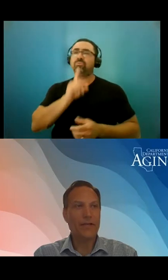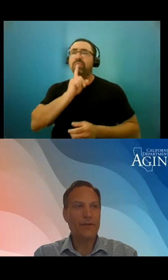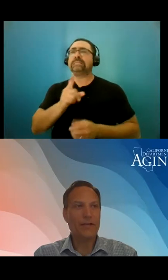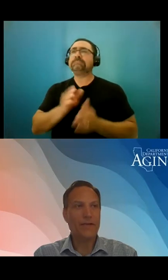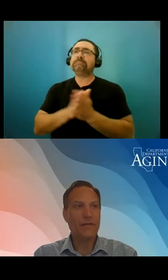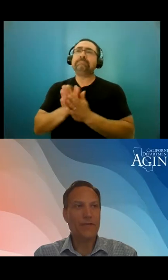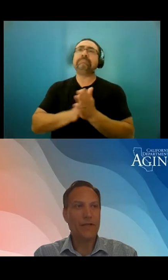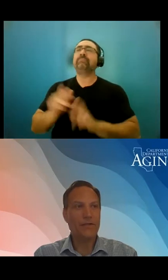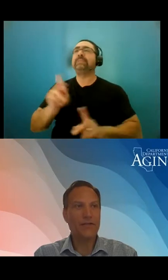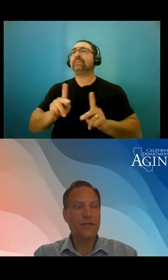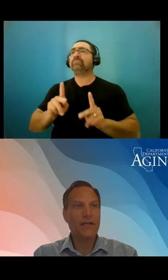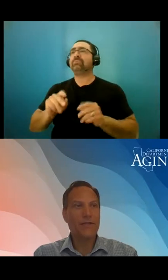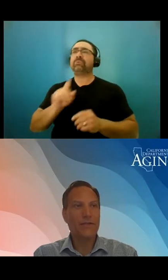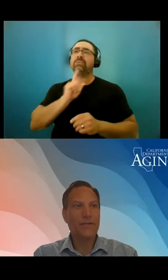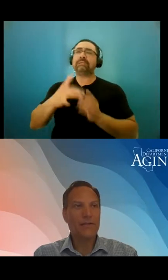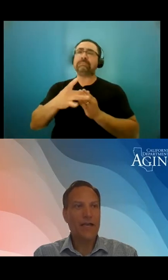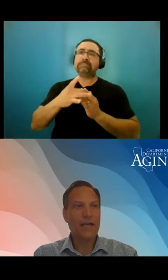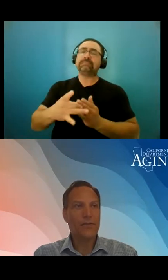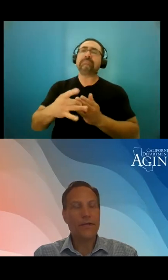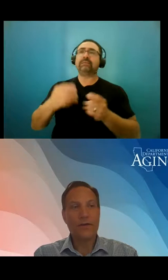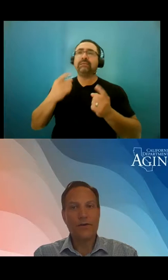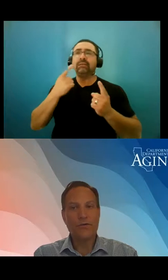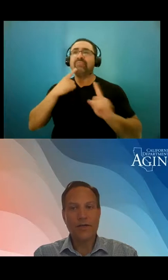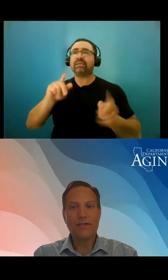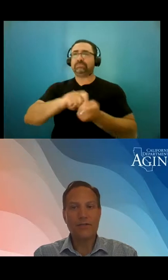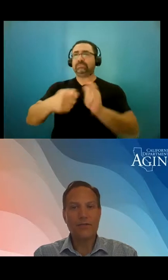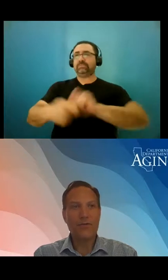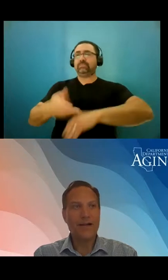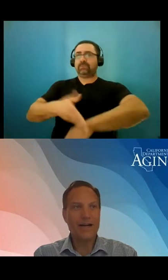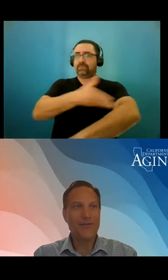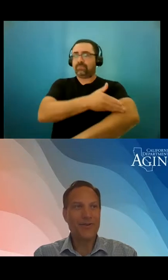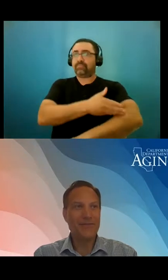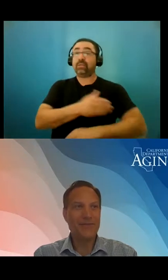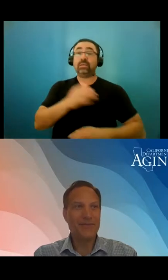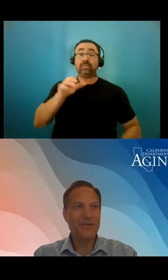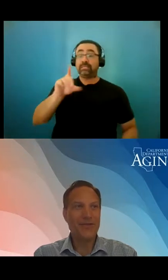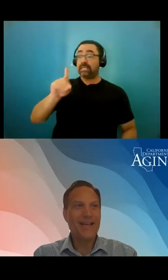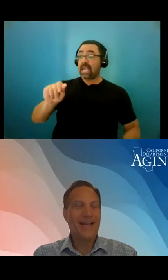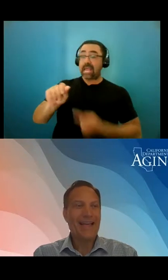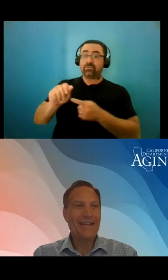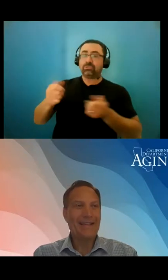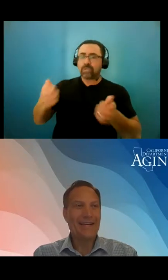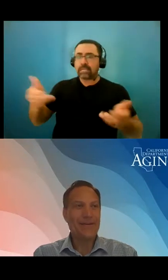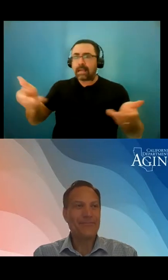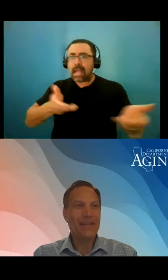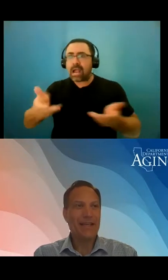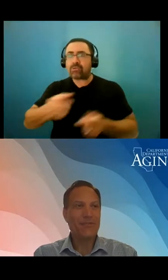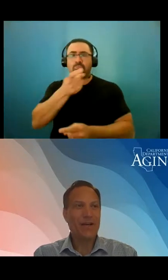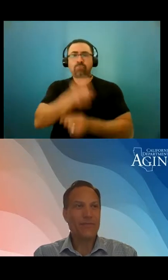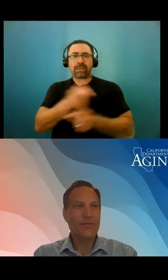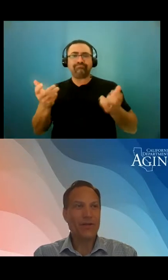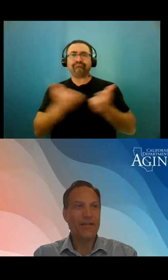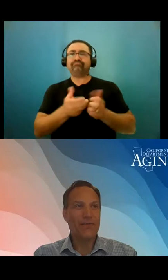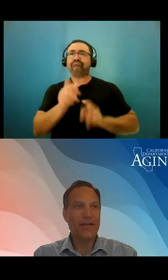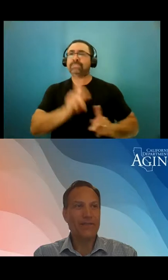that really lead effective change. So with CDA, we are trying to hire the right people and get the